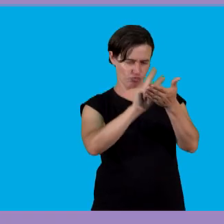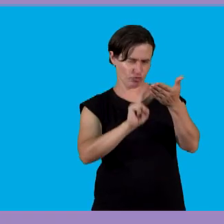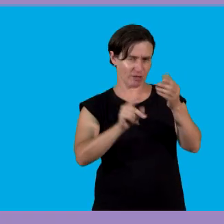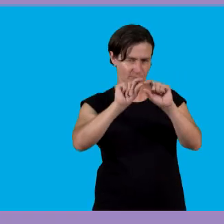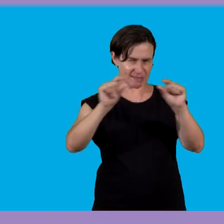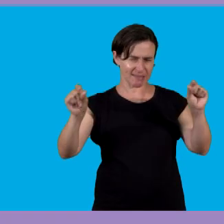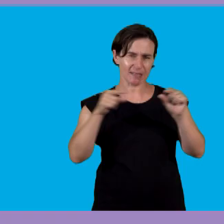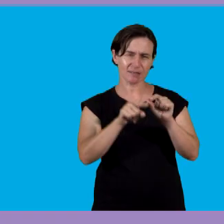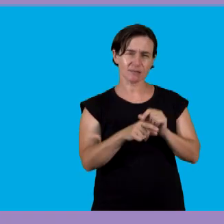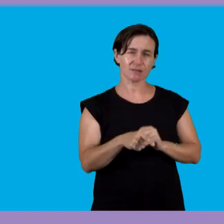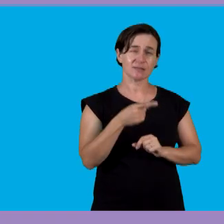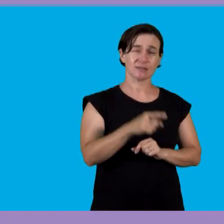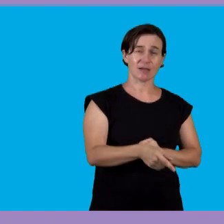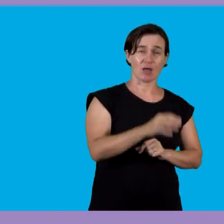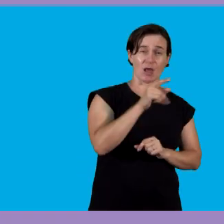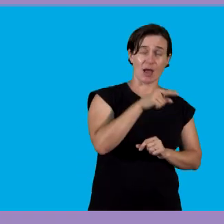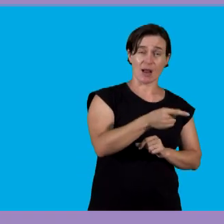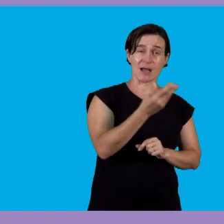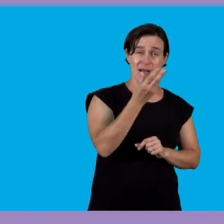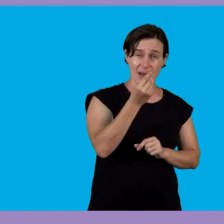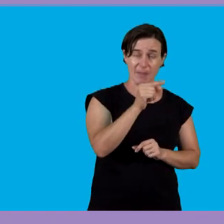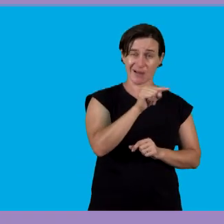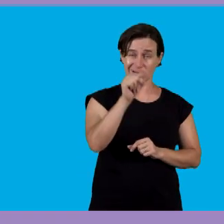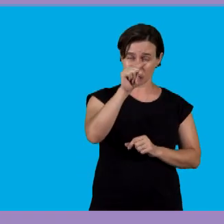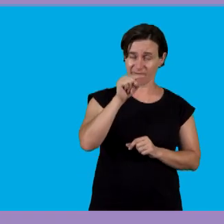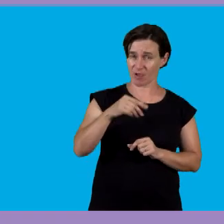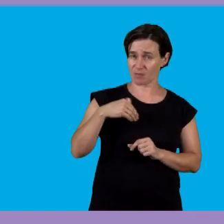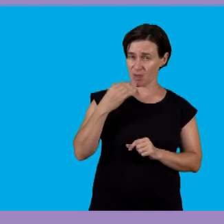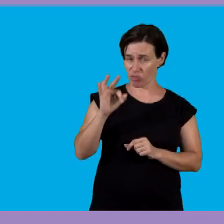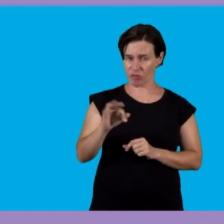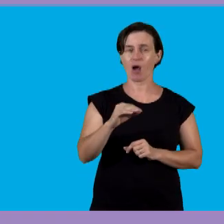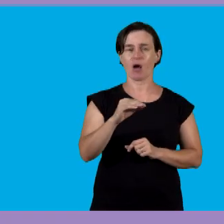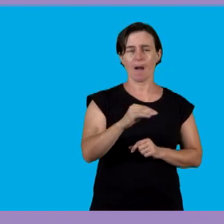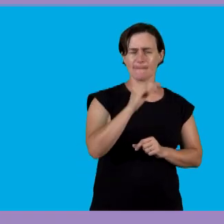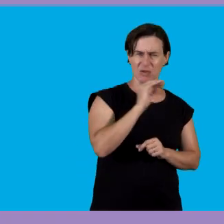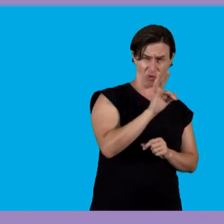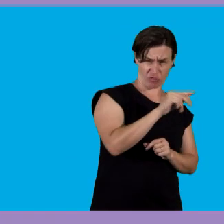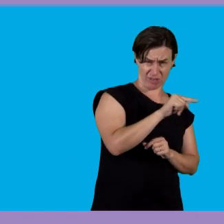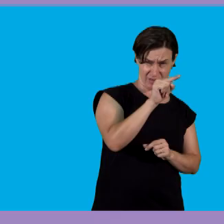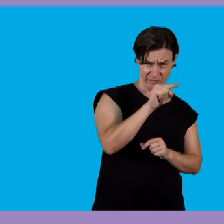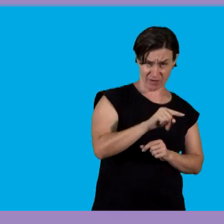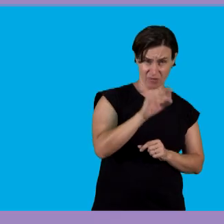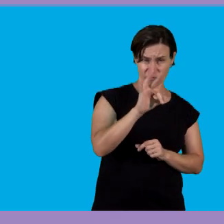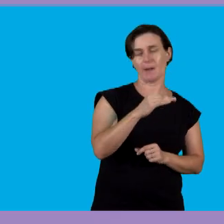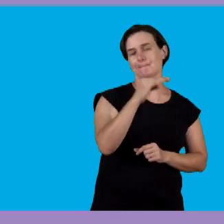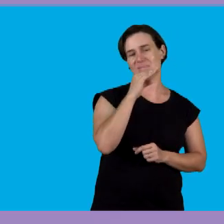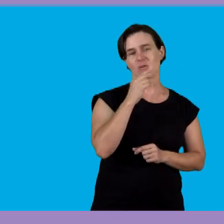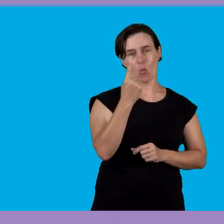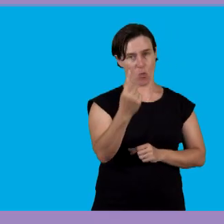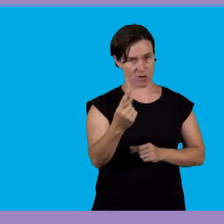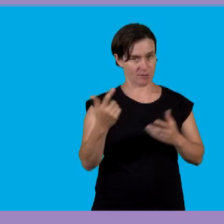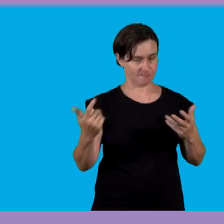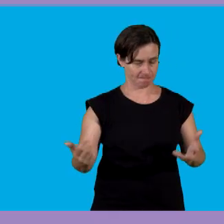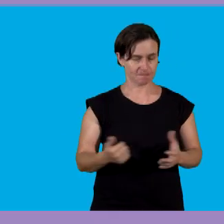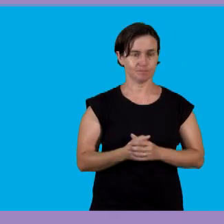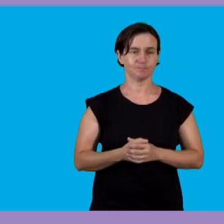is going to be divided by 3. Now 3 divided by 3 is of course a 1. So we